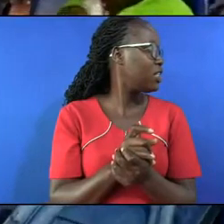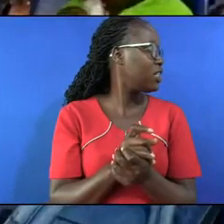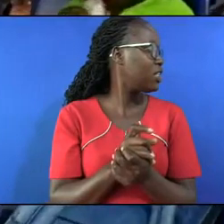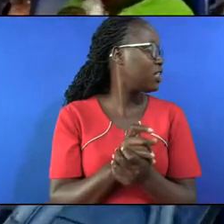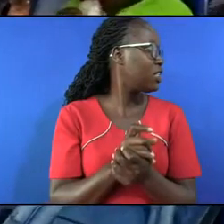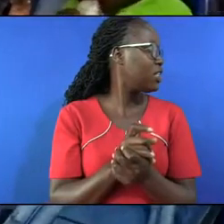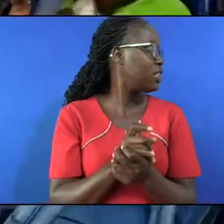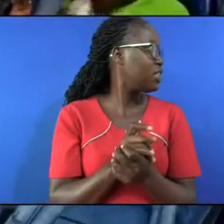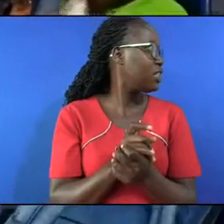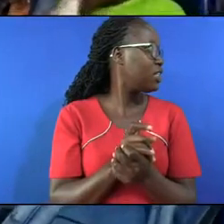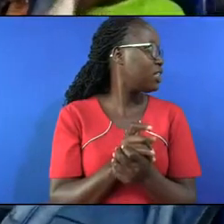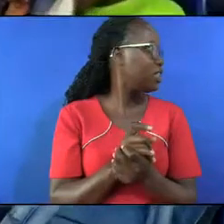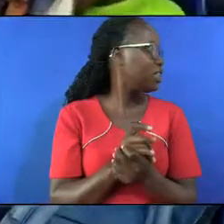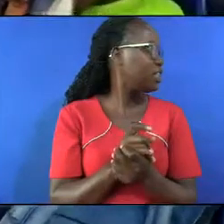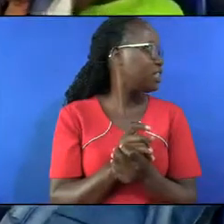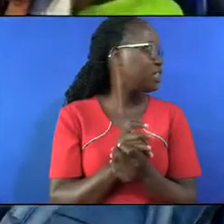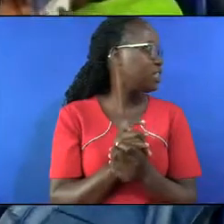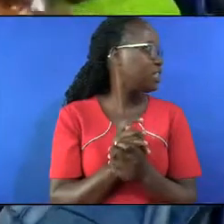Range, tell us.